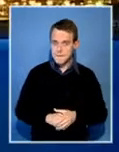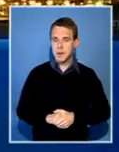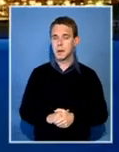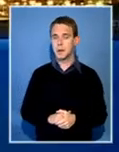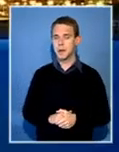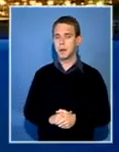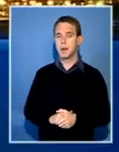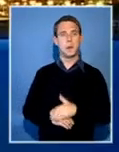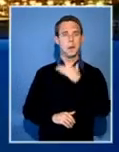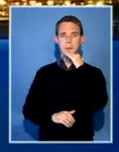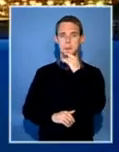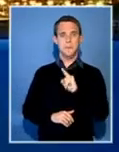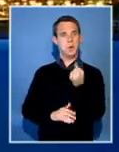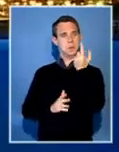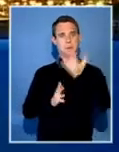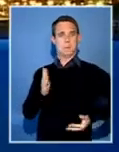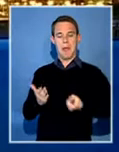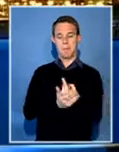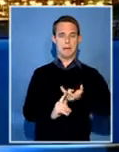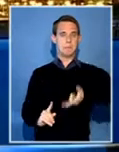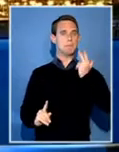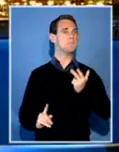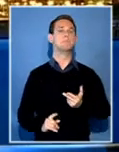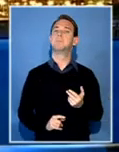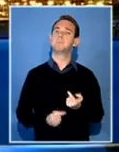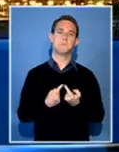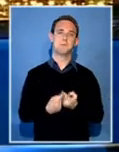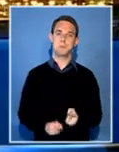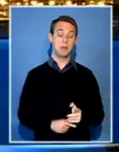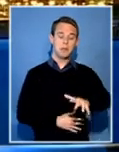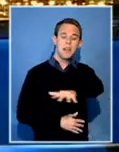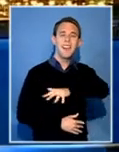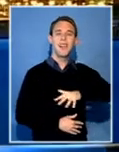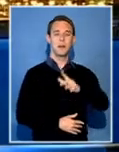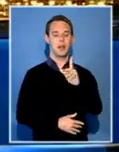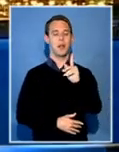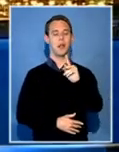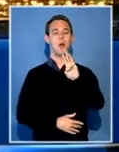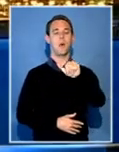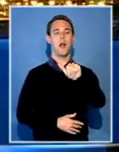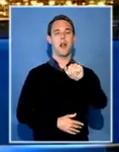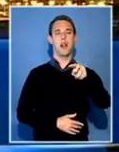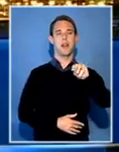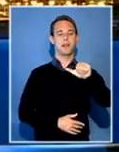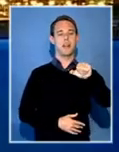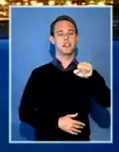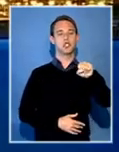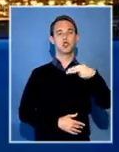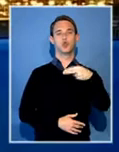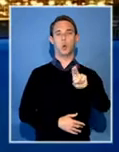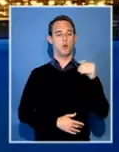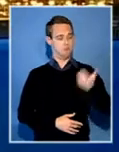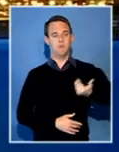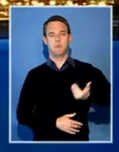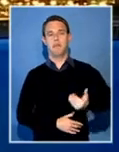Well, certainly it's not the first time that we had such killings in that place at KwaMashu. And we saw quite a number of